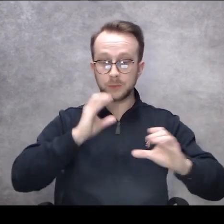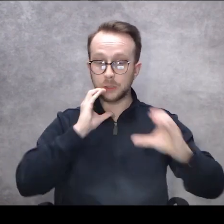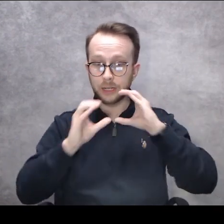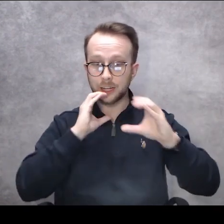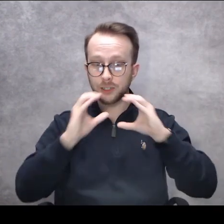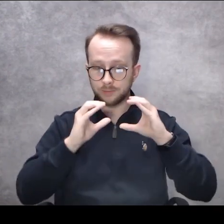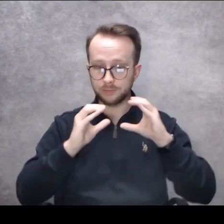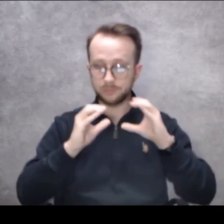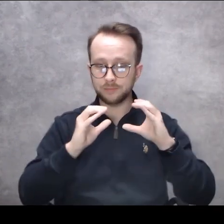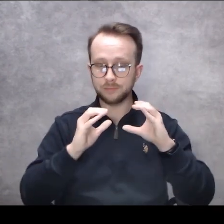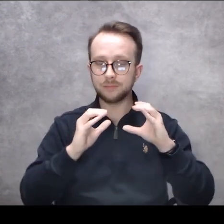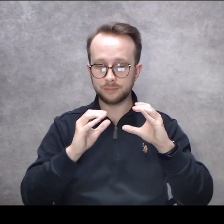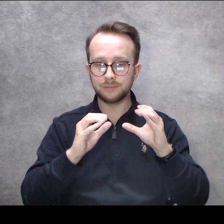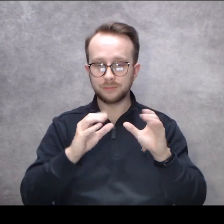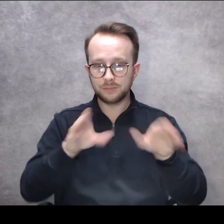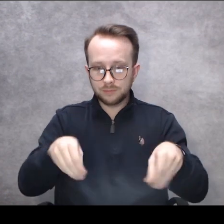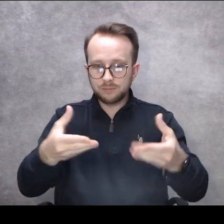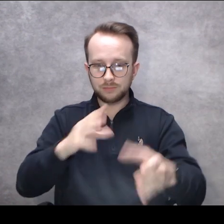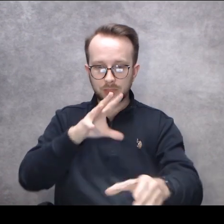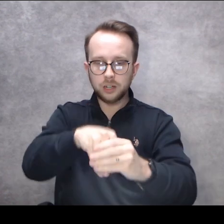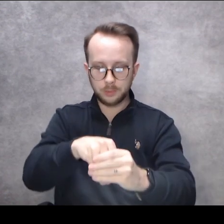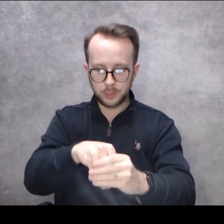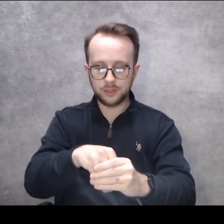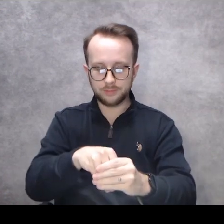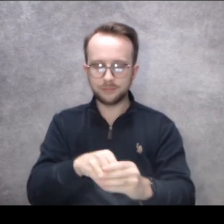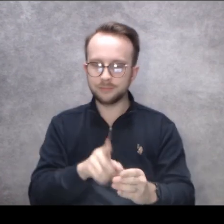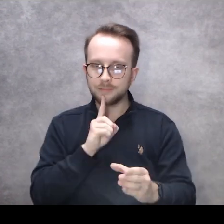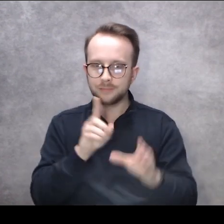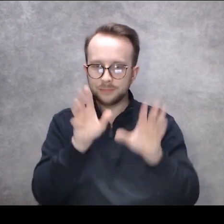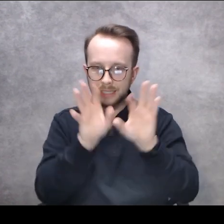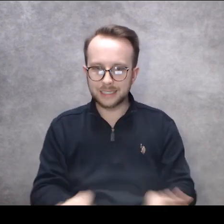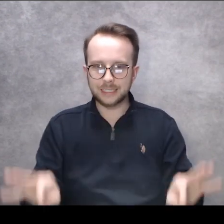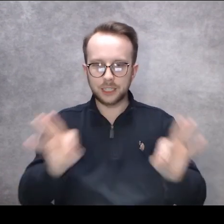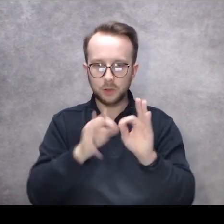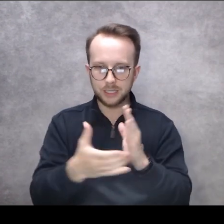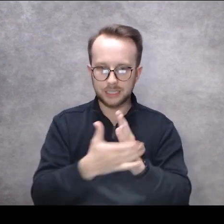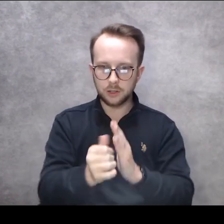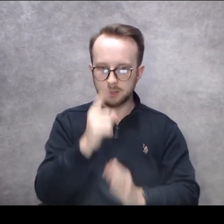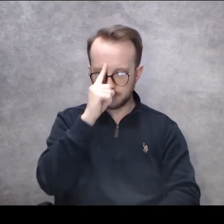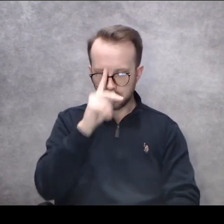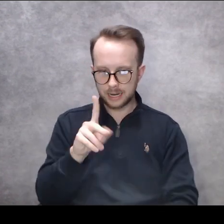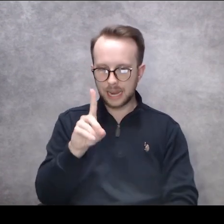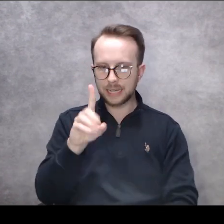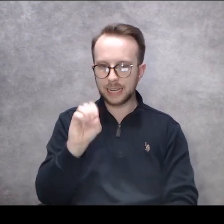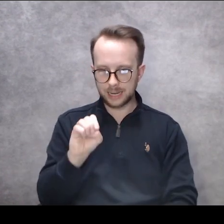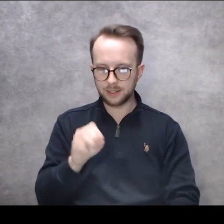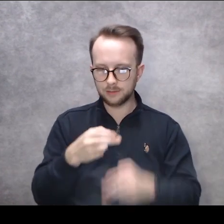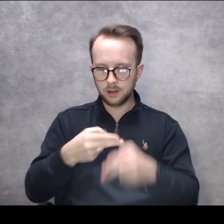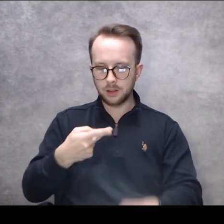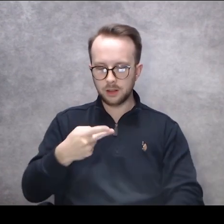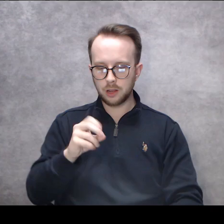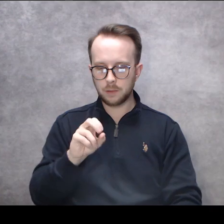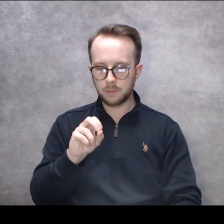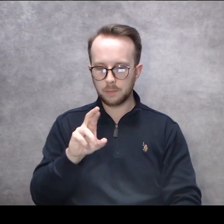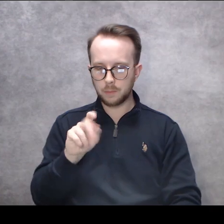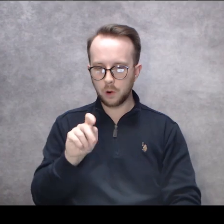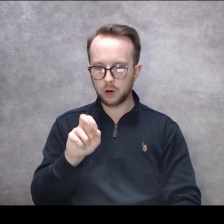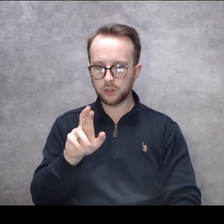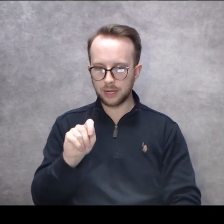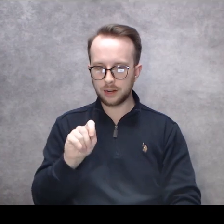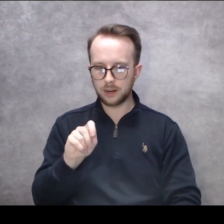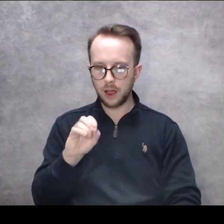communication, and contribution are essential competencies of the Kentucky Department of Education's Portrait of a Learner,